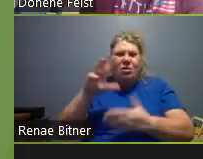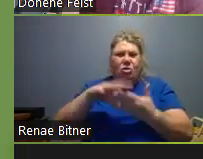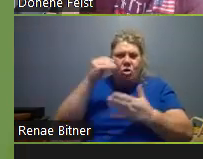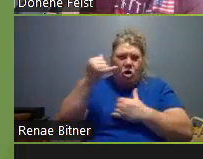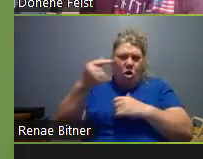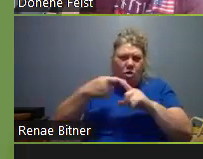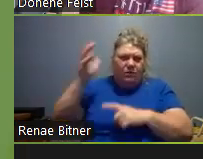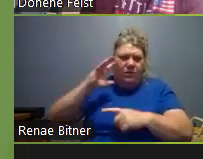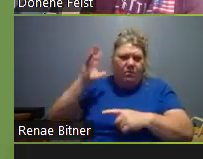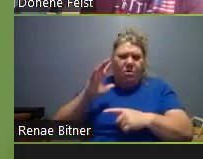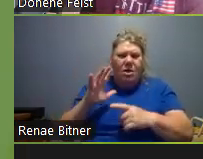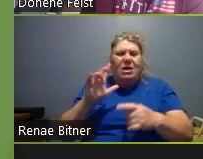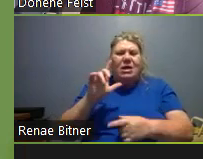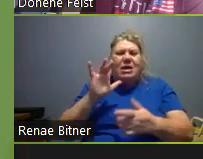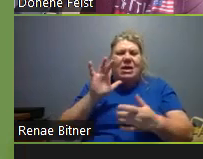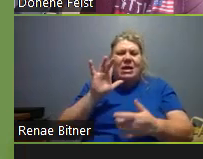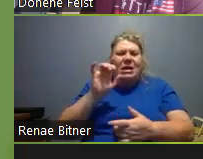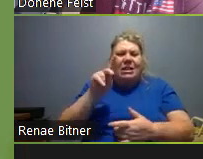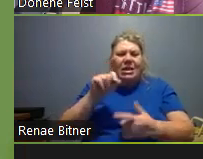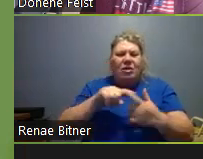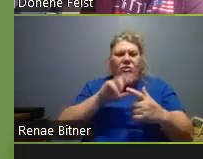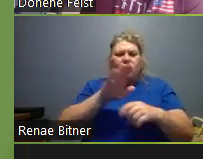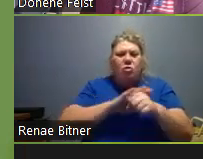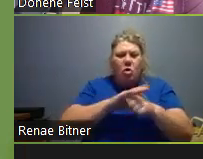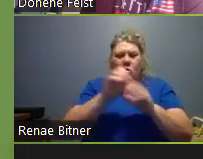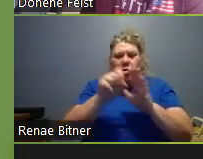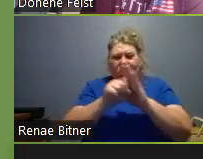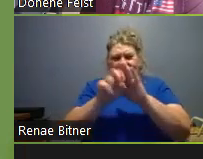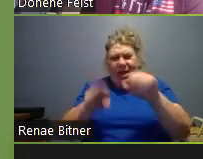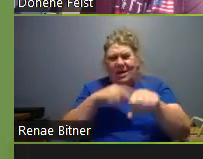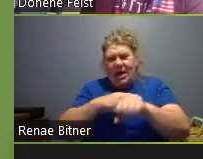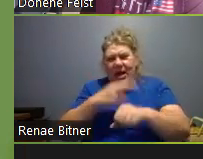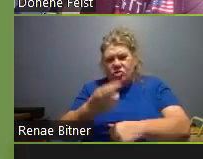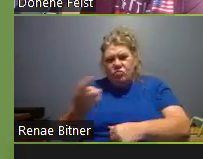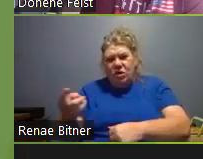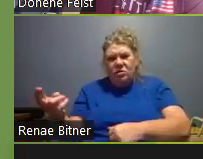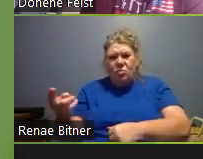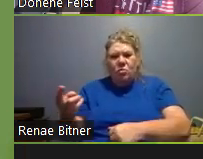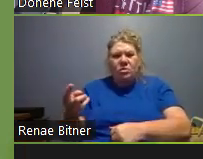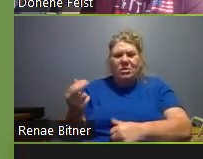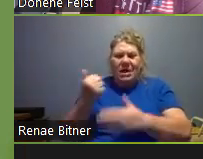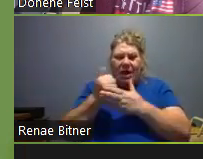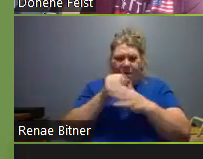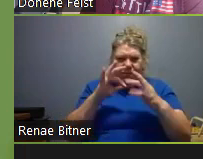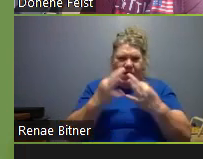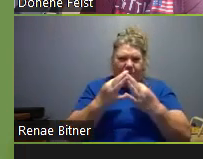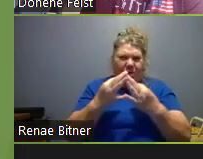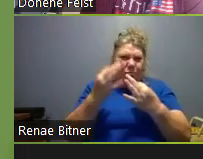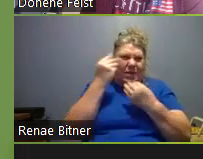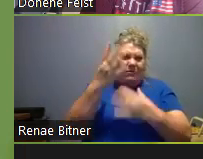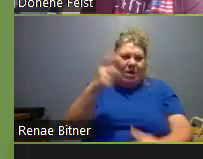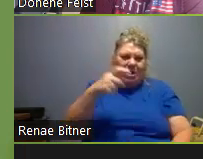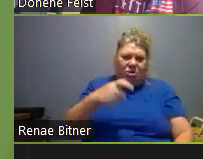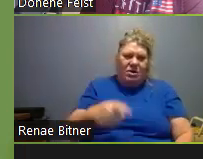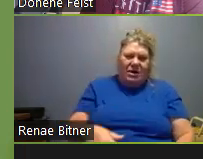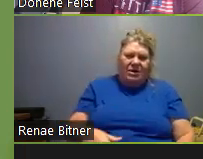linkages to local and state and national resources to assist families with those informational needs. There's a